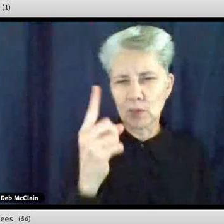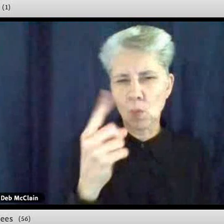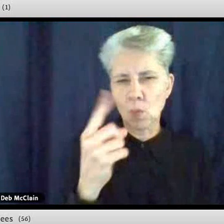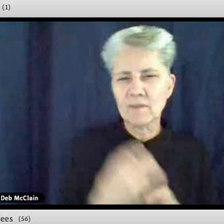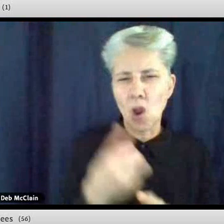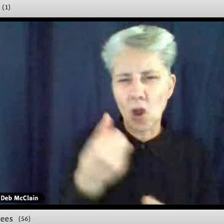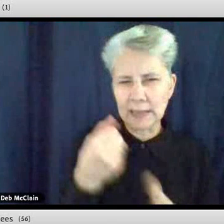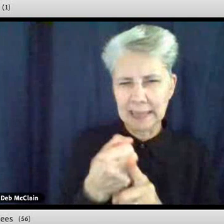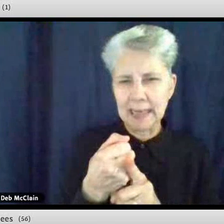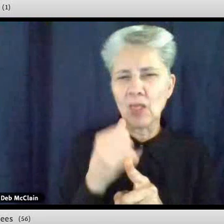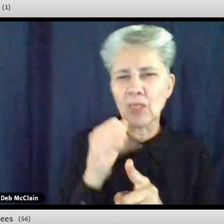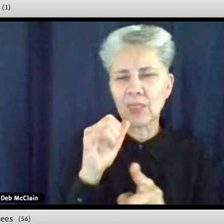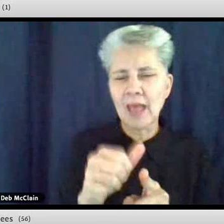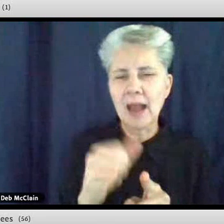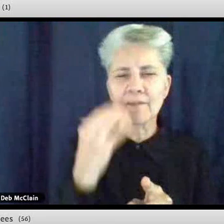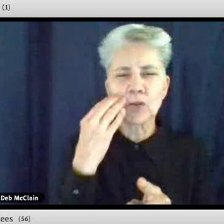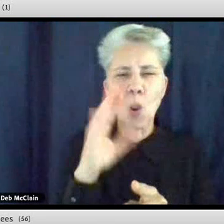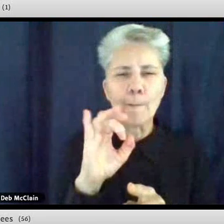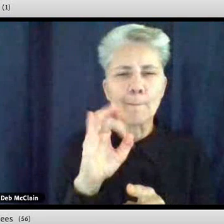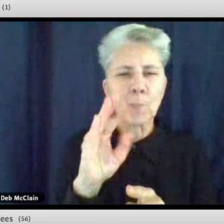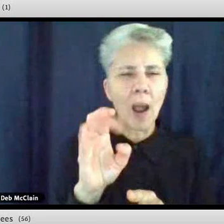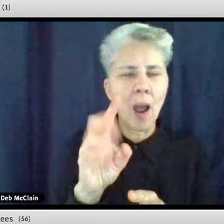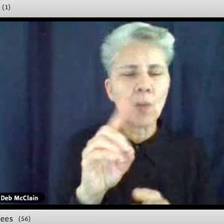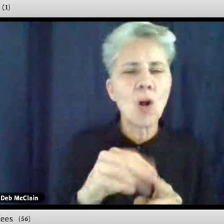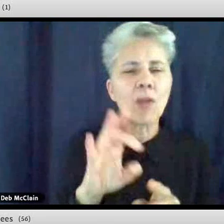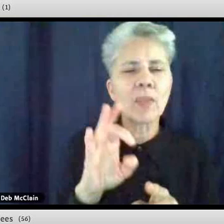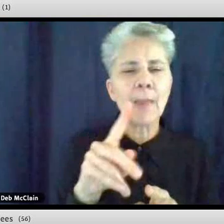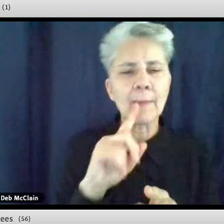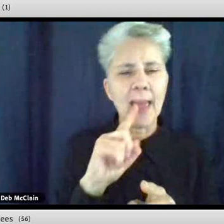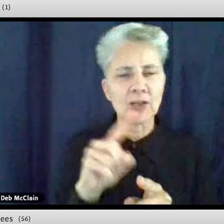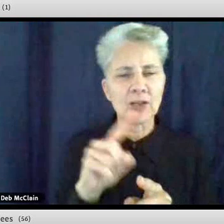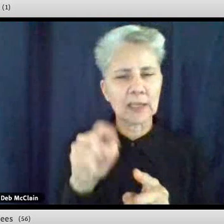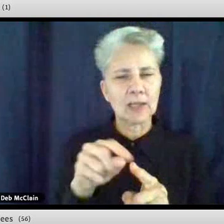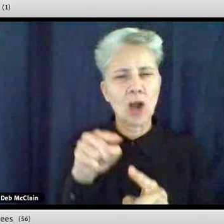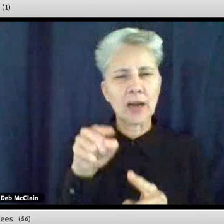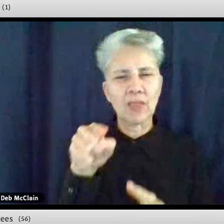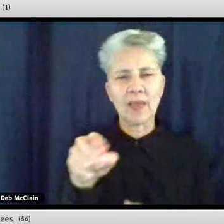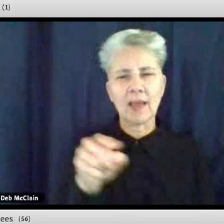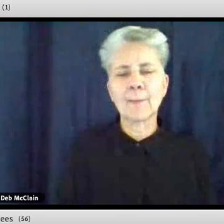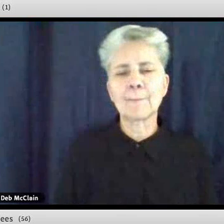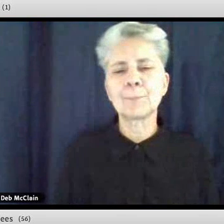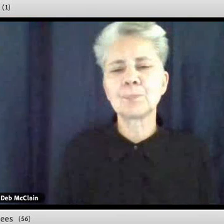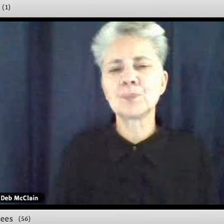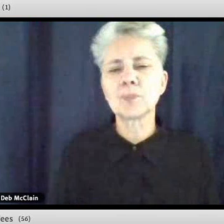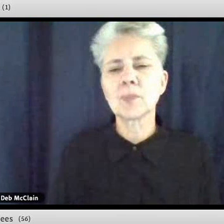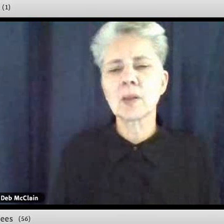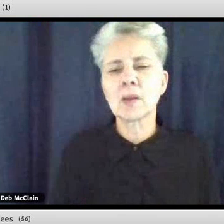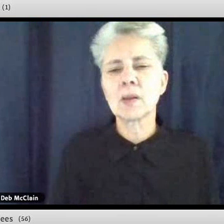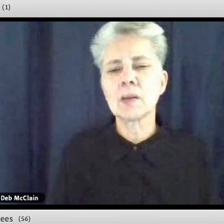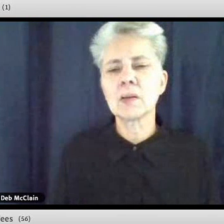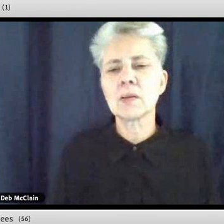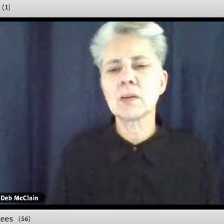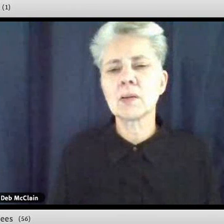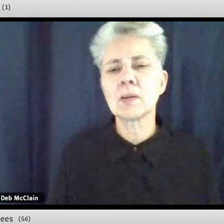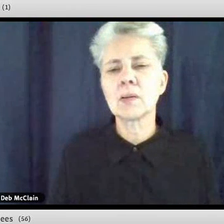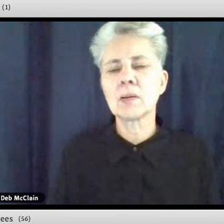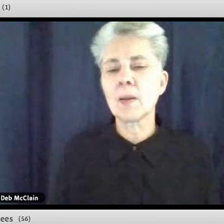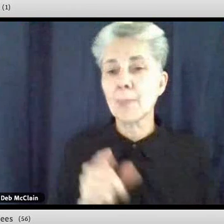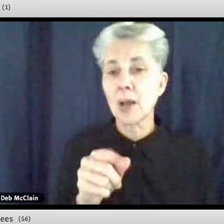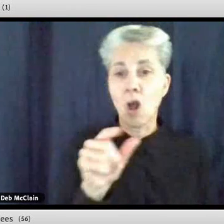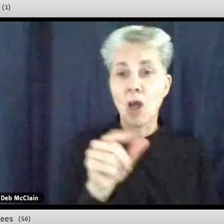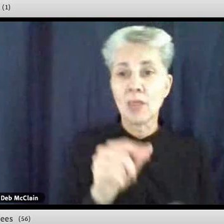hit. So if you know where Broward is on the map, you can actually click on it here. But you can also scroll over here to the right and you'll see